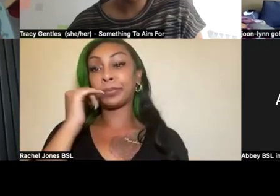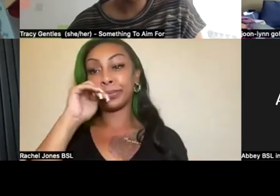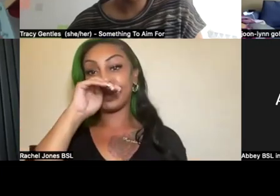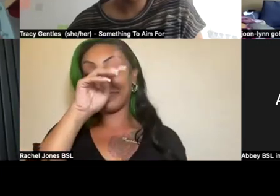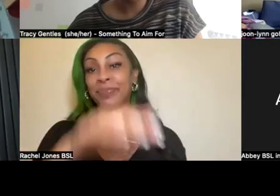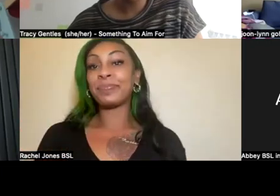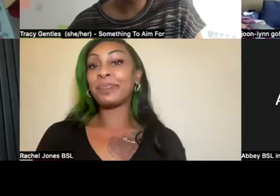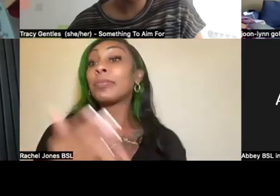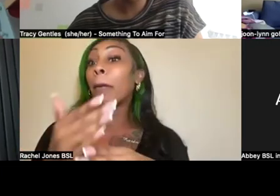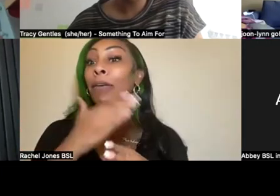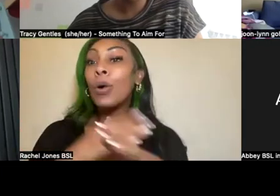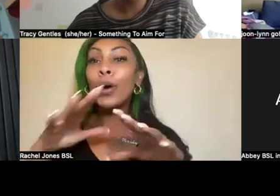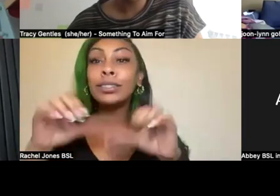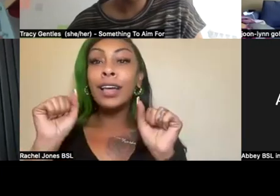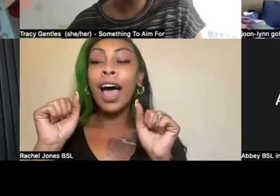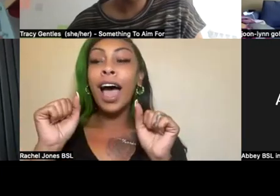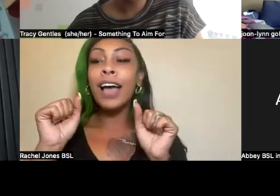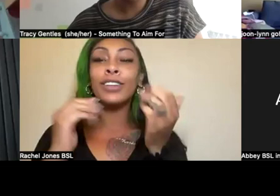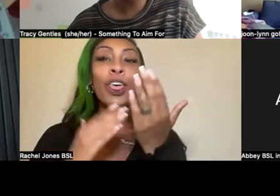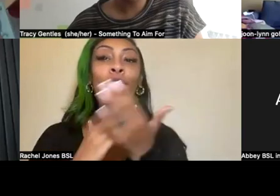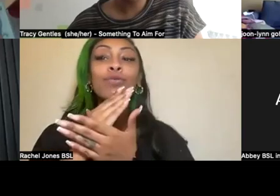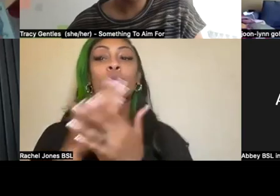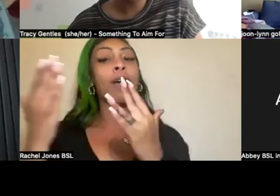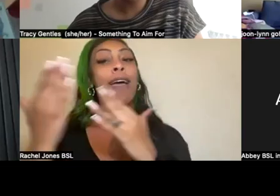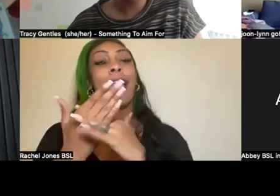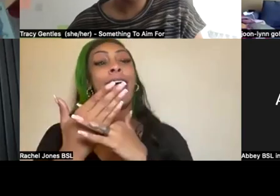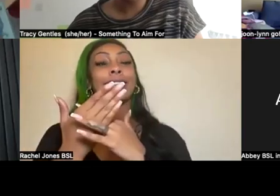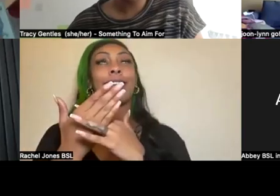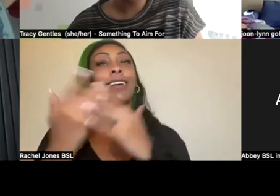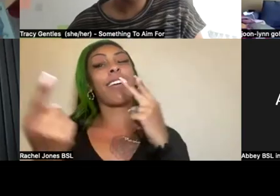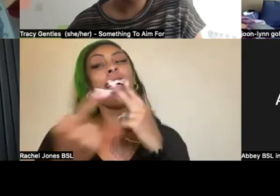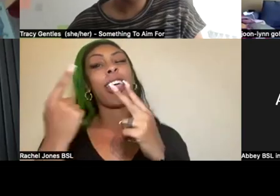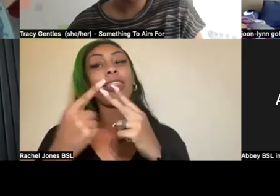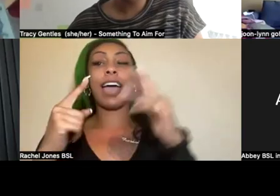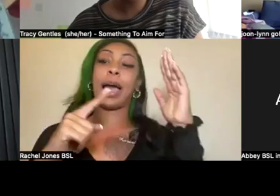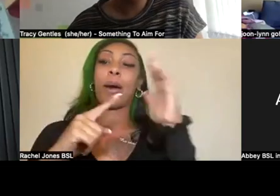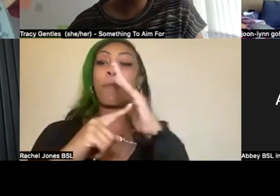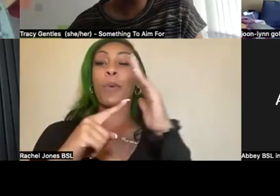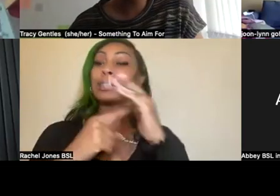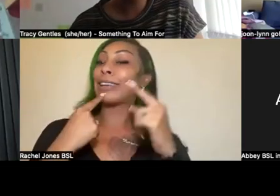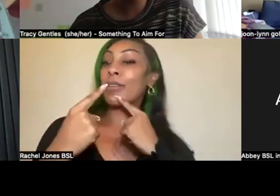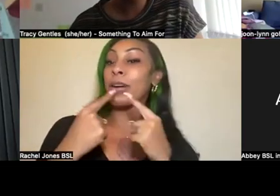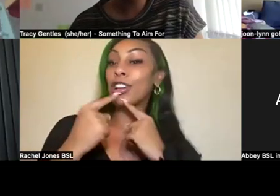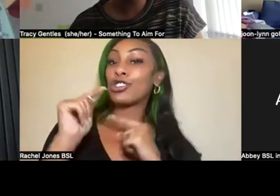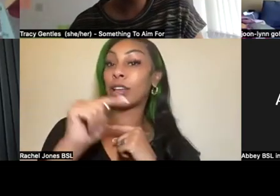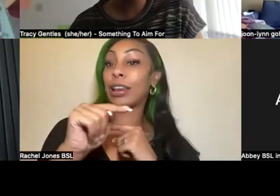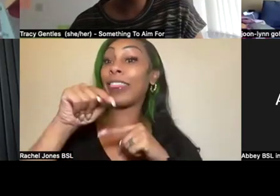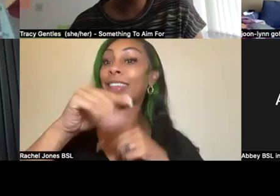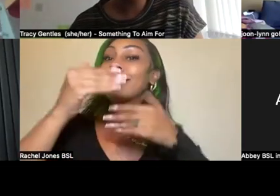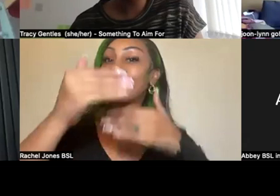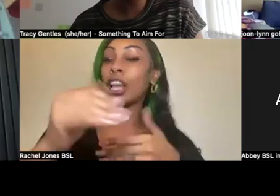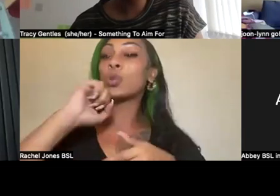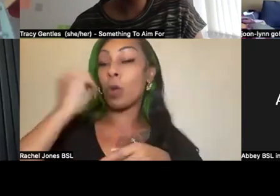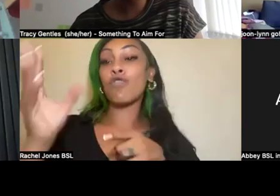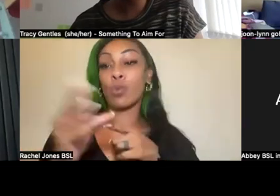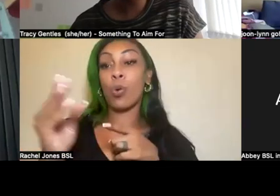Before we start, we just need to run through some access and other important information. So this session's being recorded